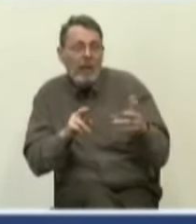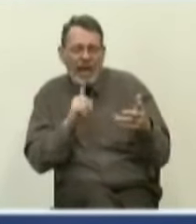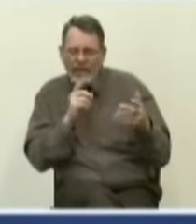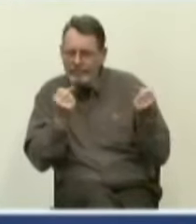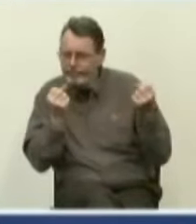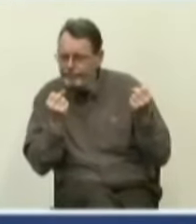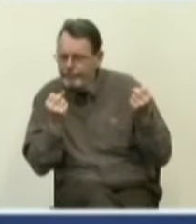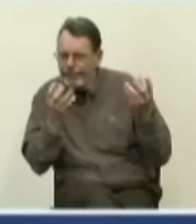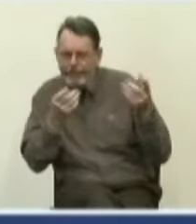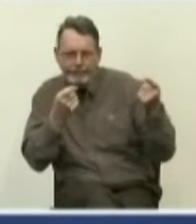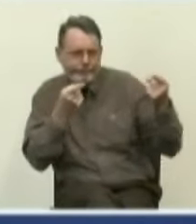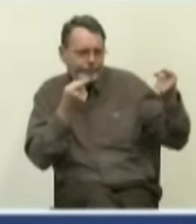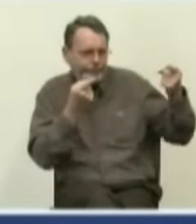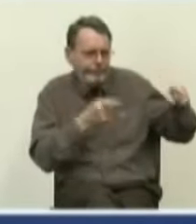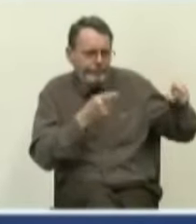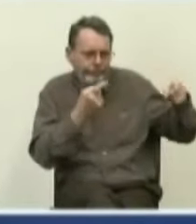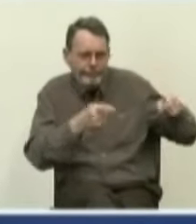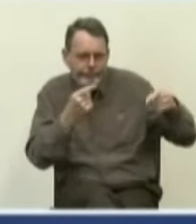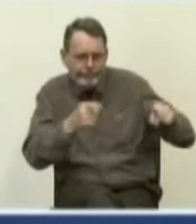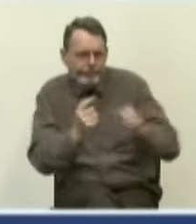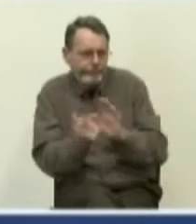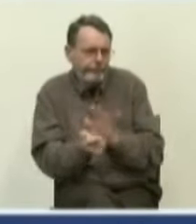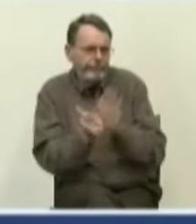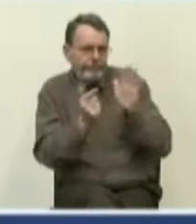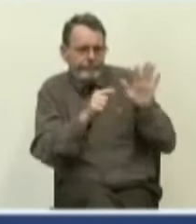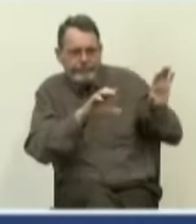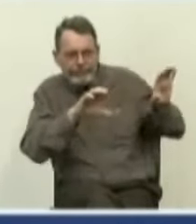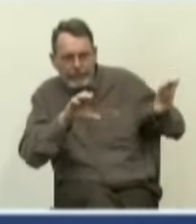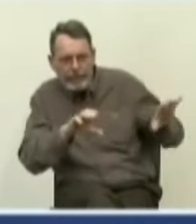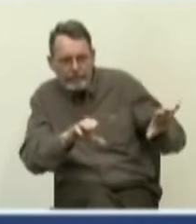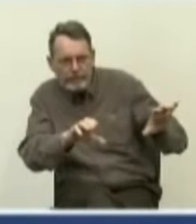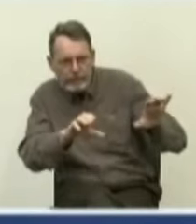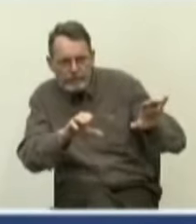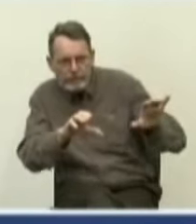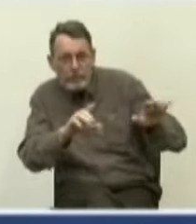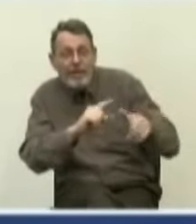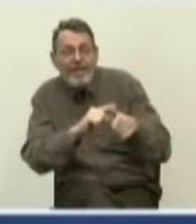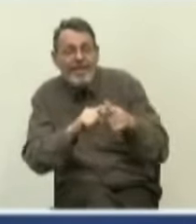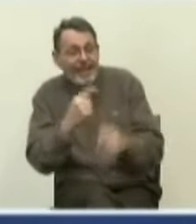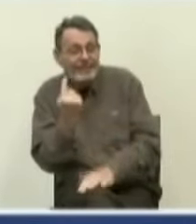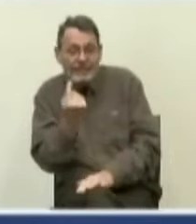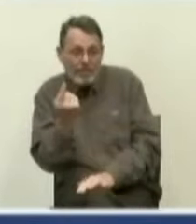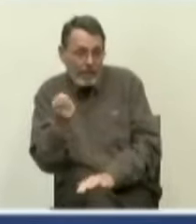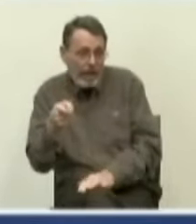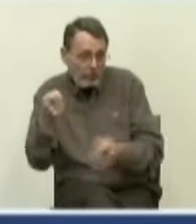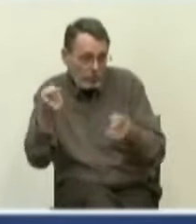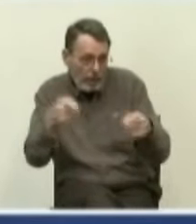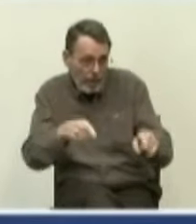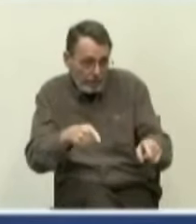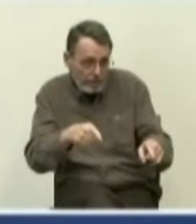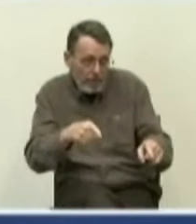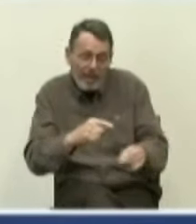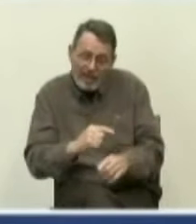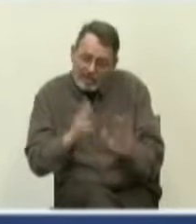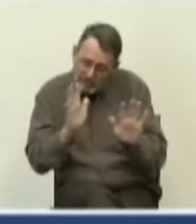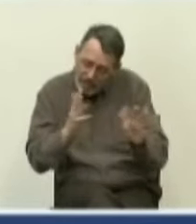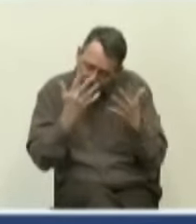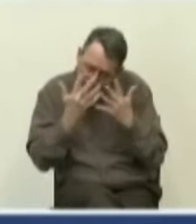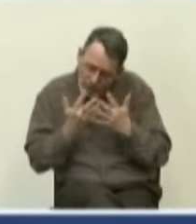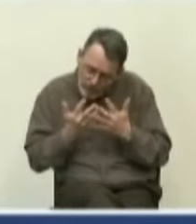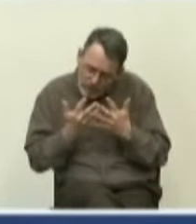events of illegal activity, then something needs to happen. And it's unfortunate